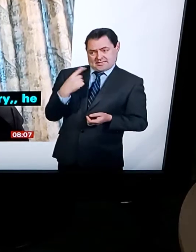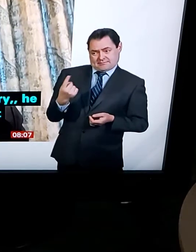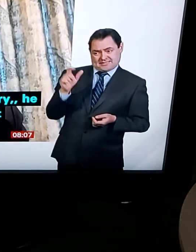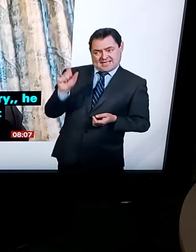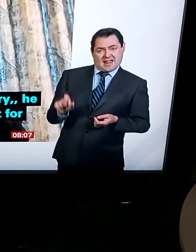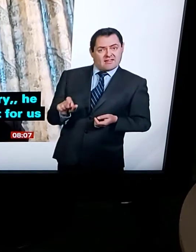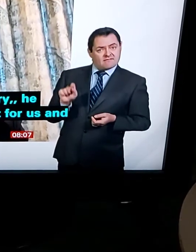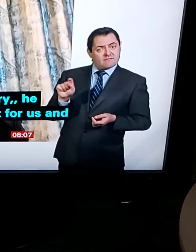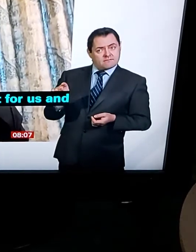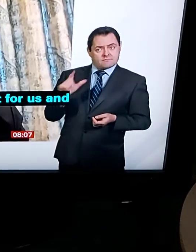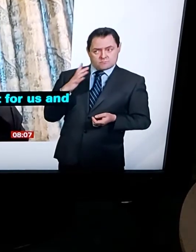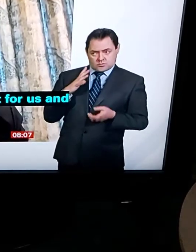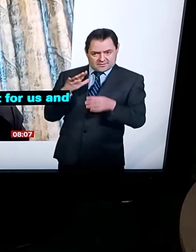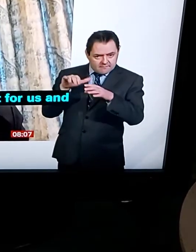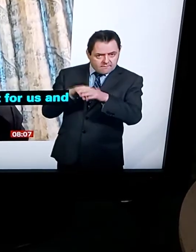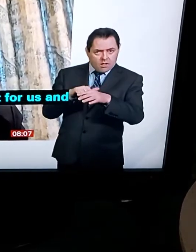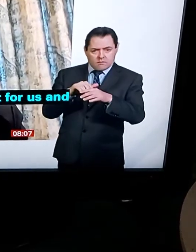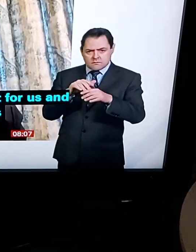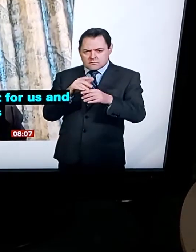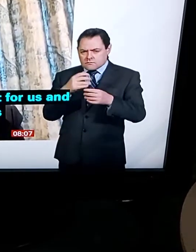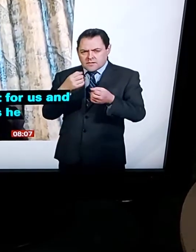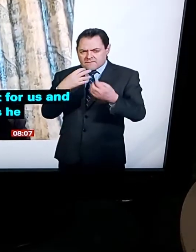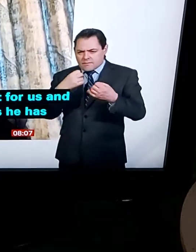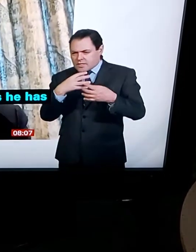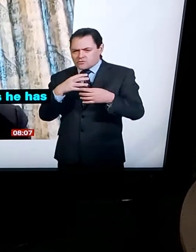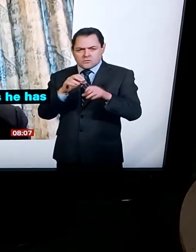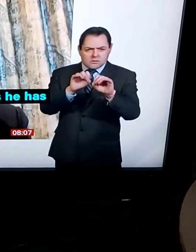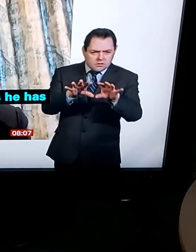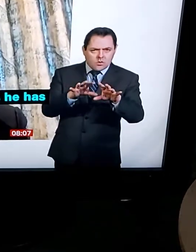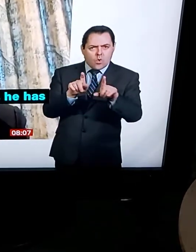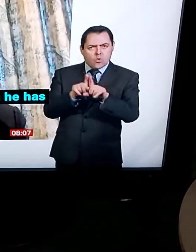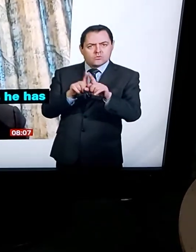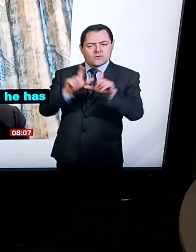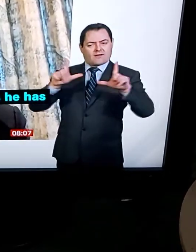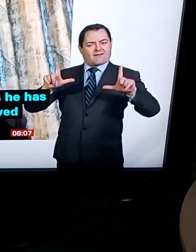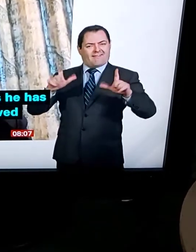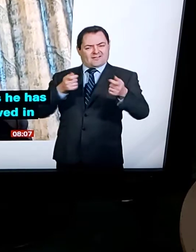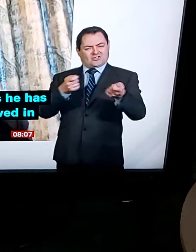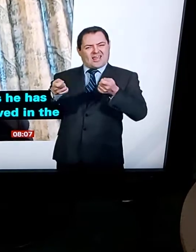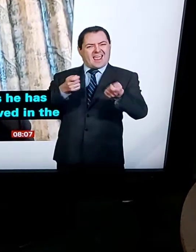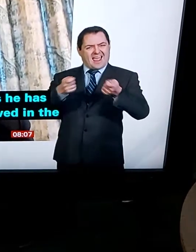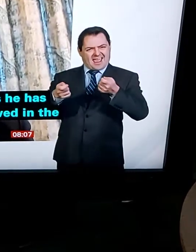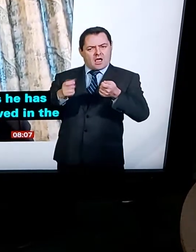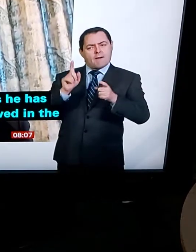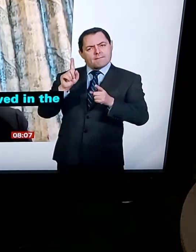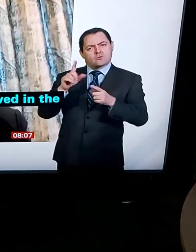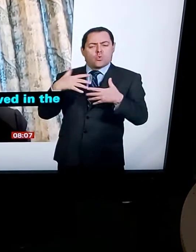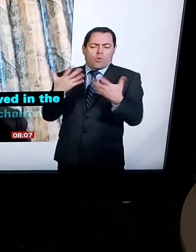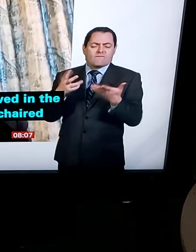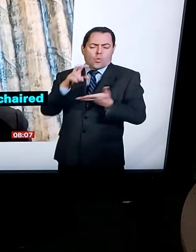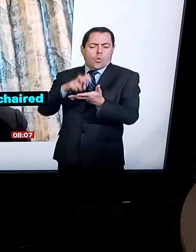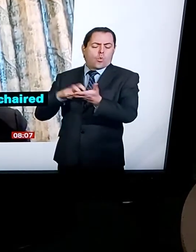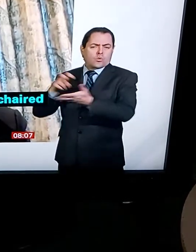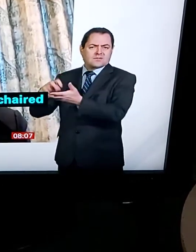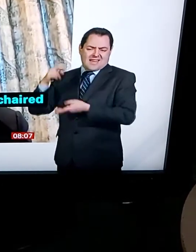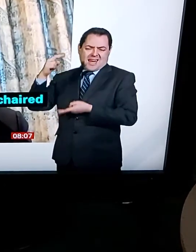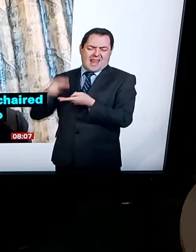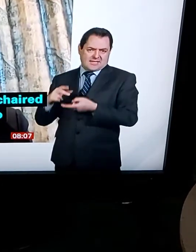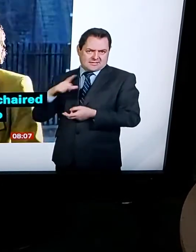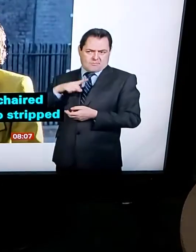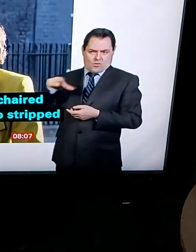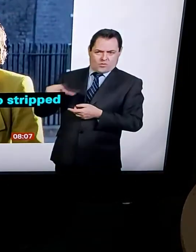been involved in the decision-making and he's chaired meetings. But he's also had a stripped-back diary, and that's reflected the medical advice that the Prime Minister has